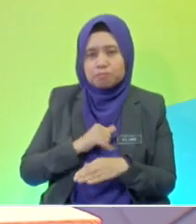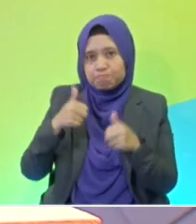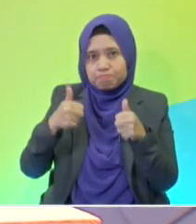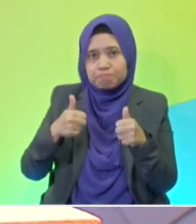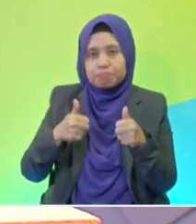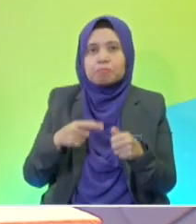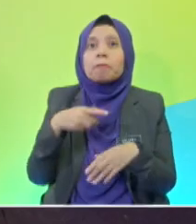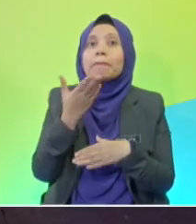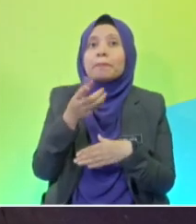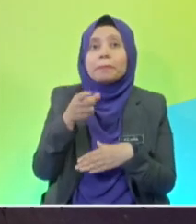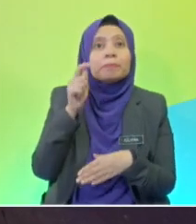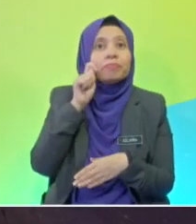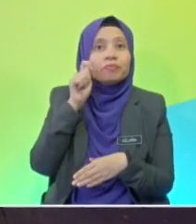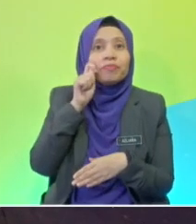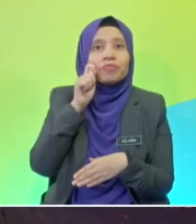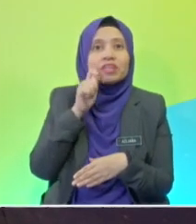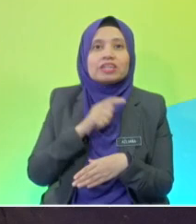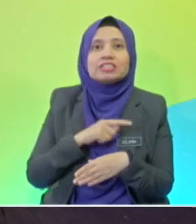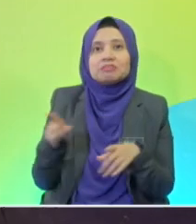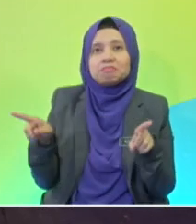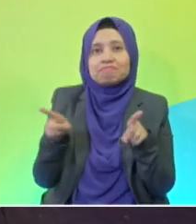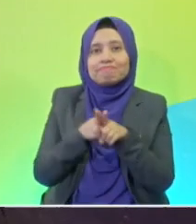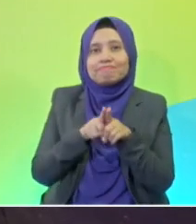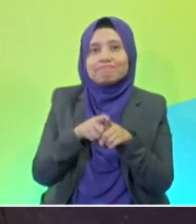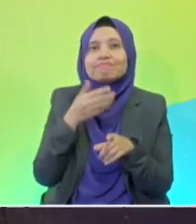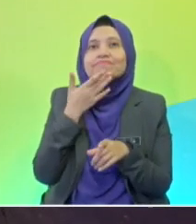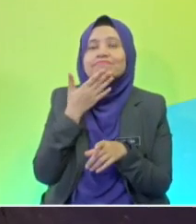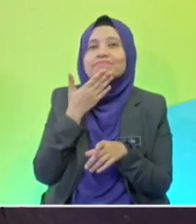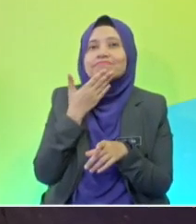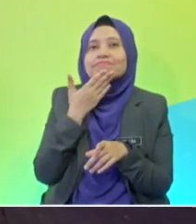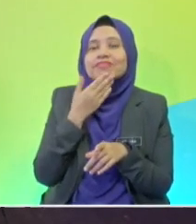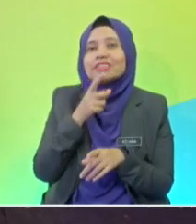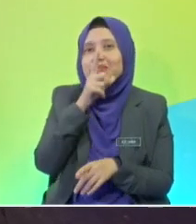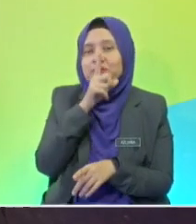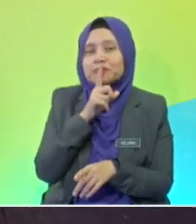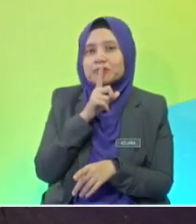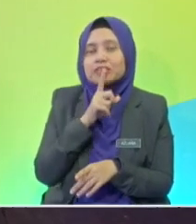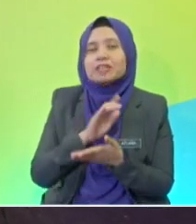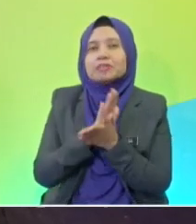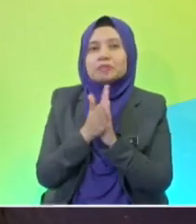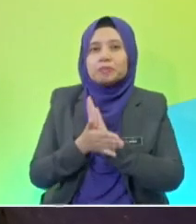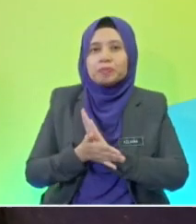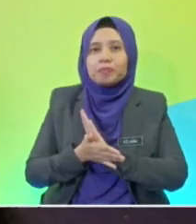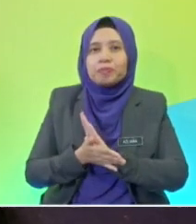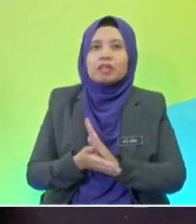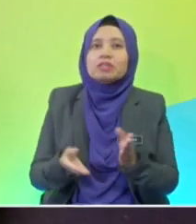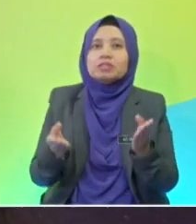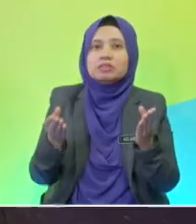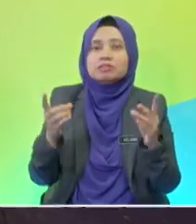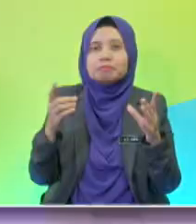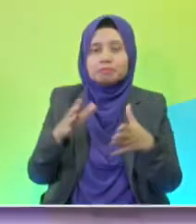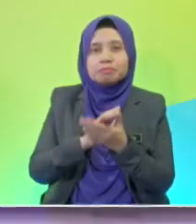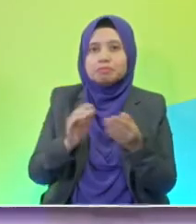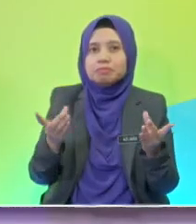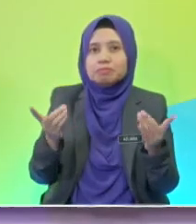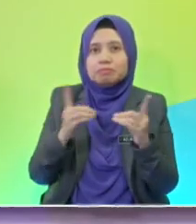you, Tivia? I'm doing very great. We are matching, you know, Yes. with the red and all. So Yeah. I'll come back to you. But before that,